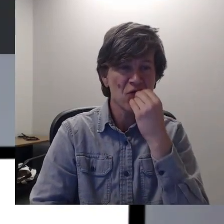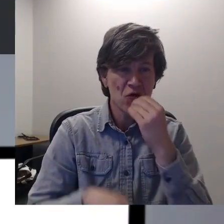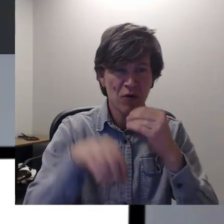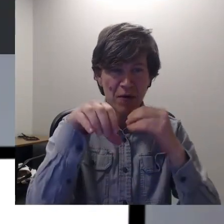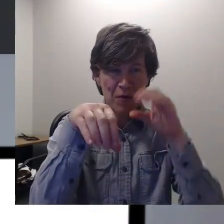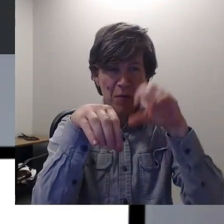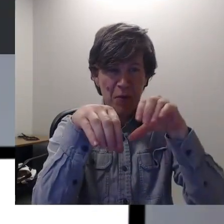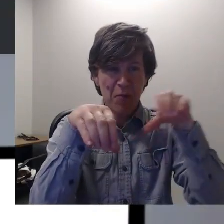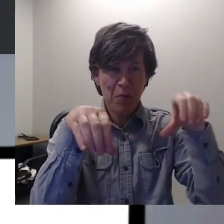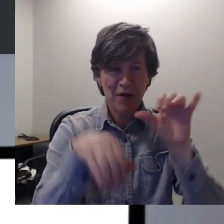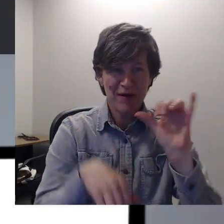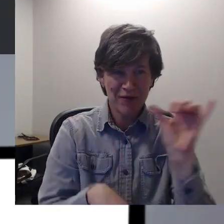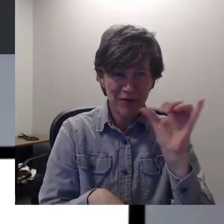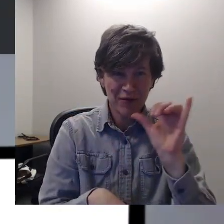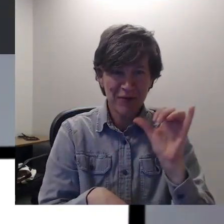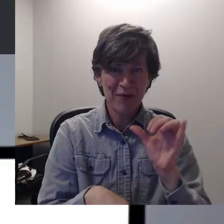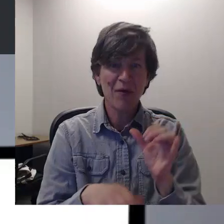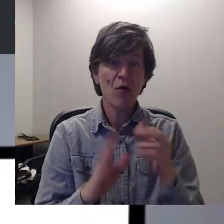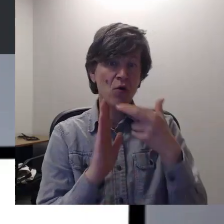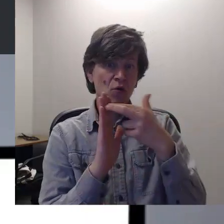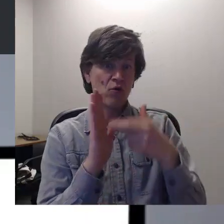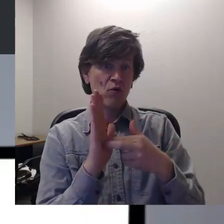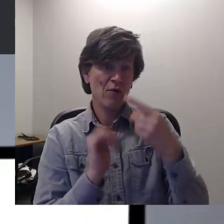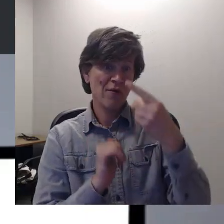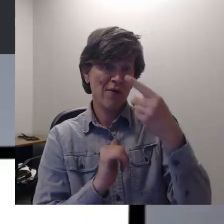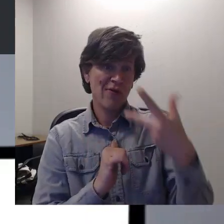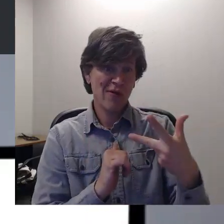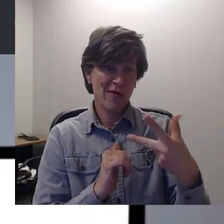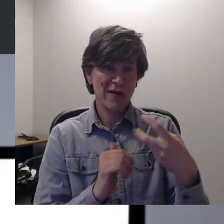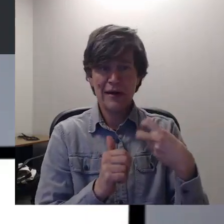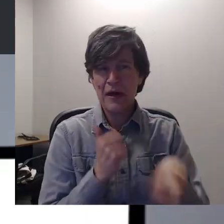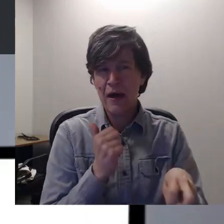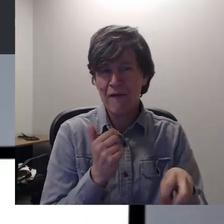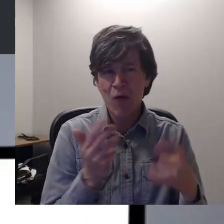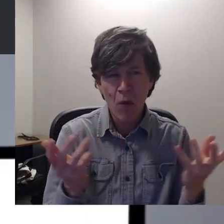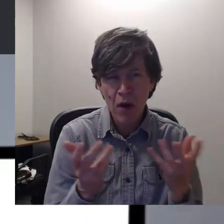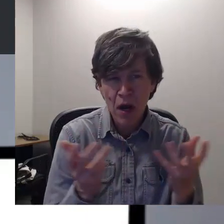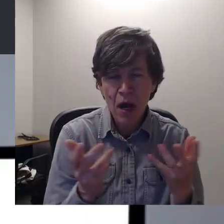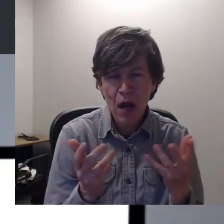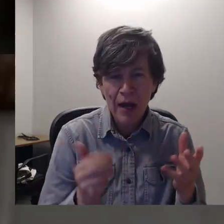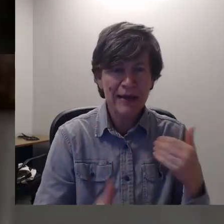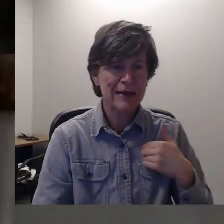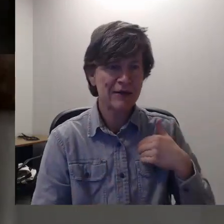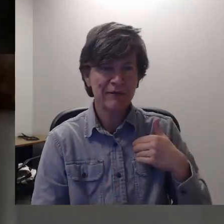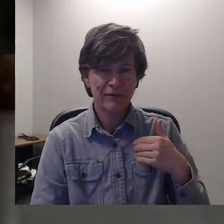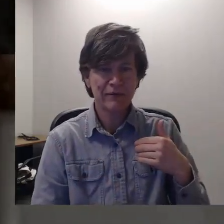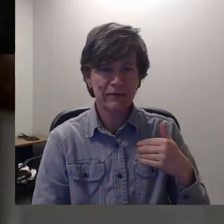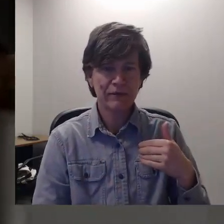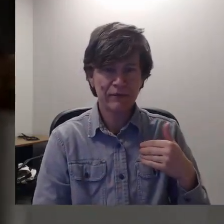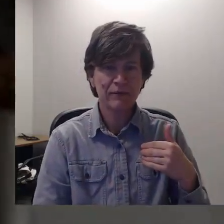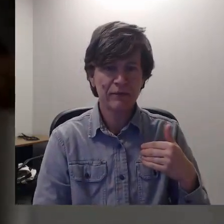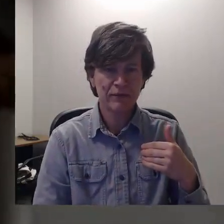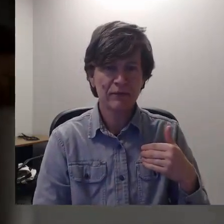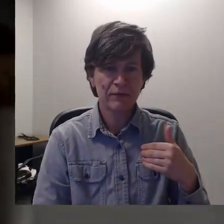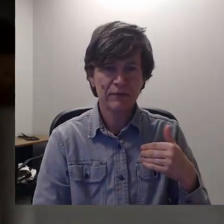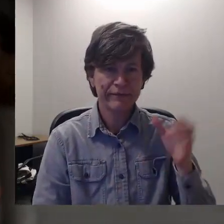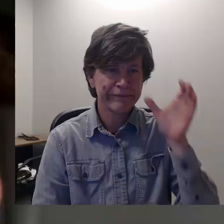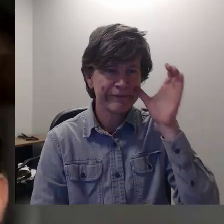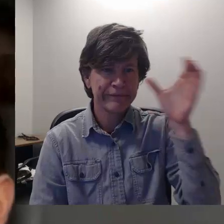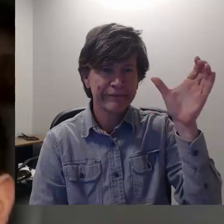What's hard about using the rule of thirds, as with any design principle, is when you get content from the client, you have no control over that